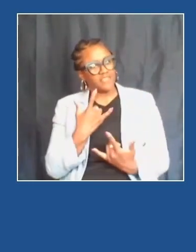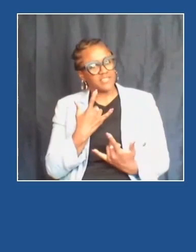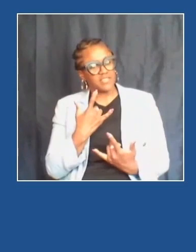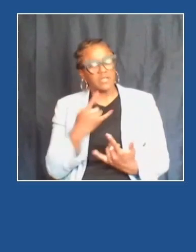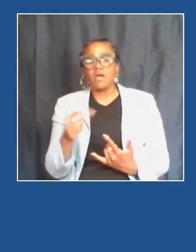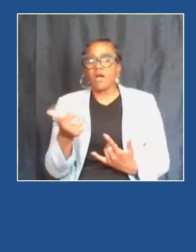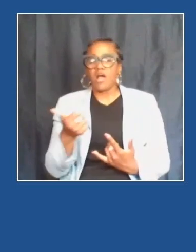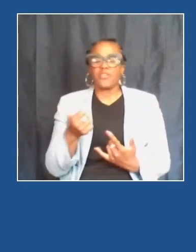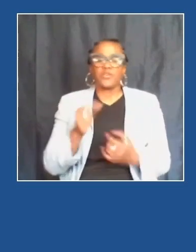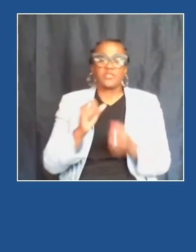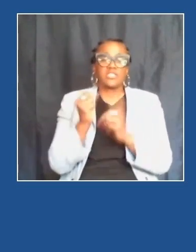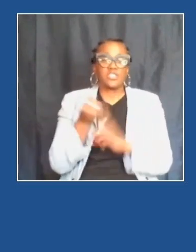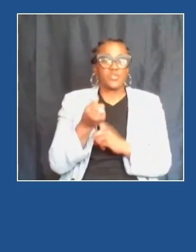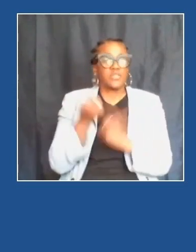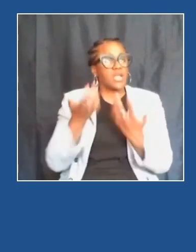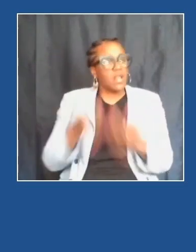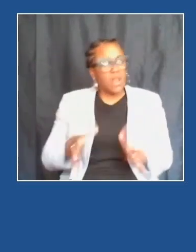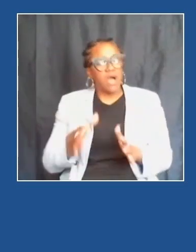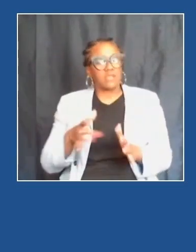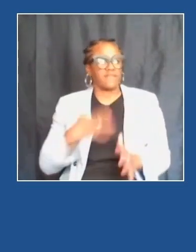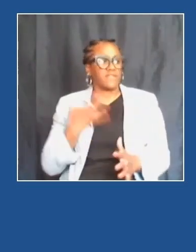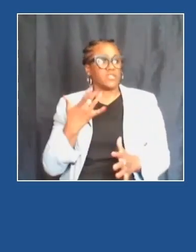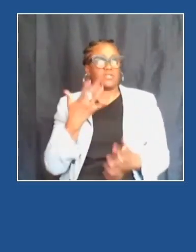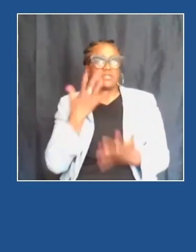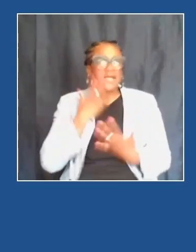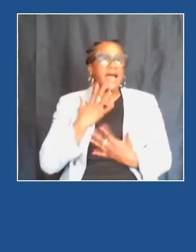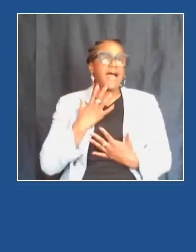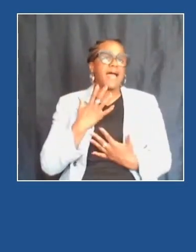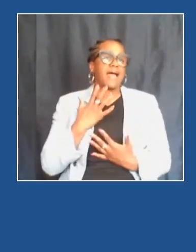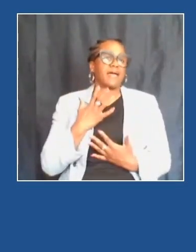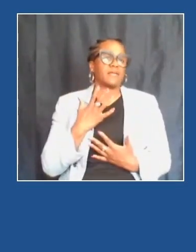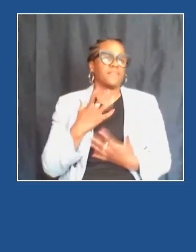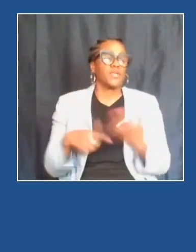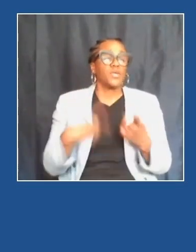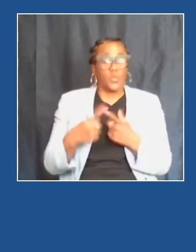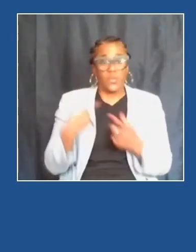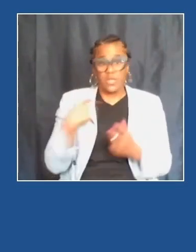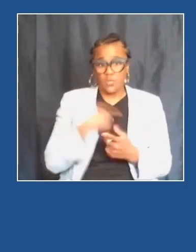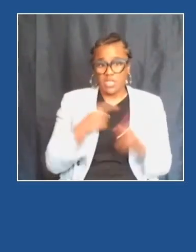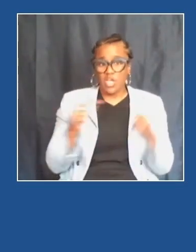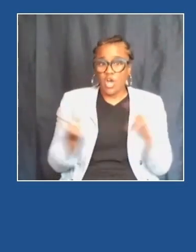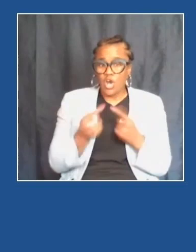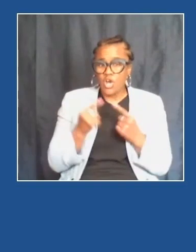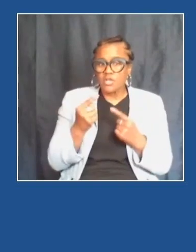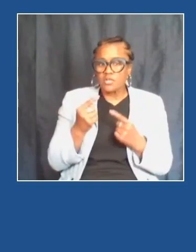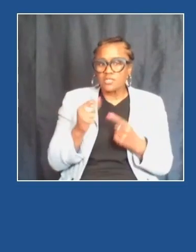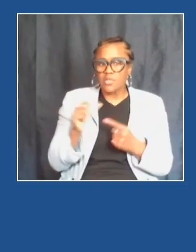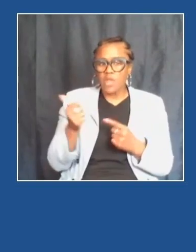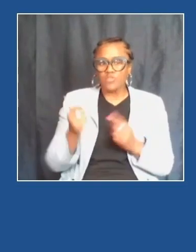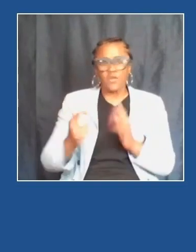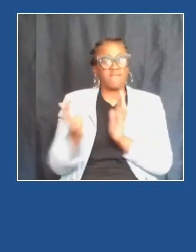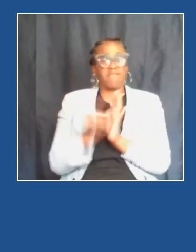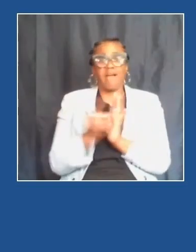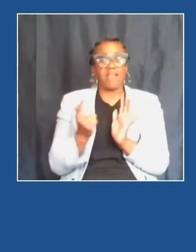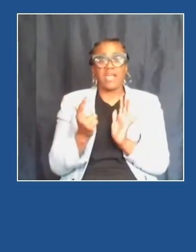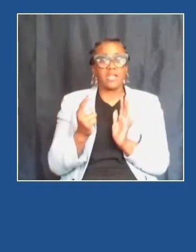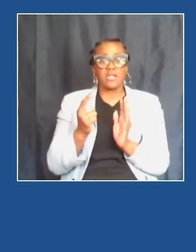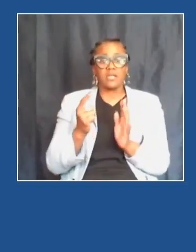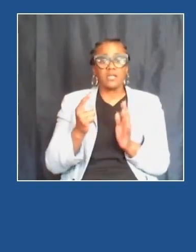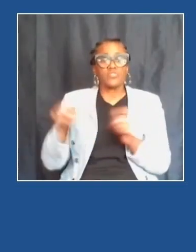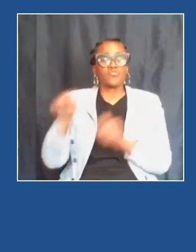of loss, we feel sad. When we've harmed somebody or violated social norms, we